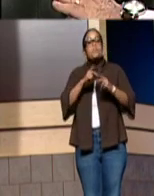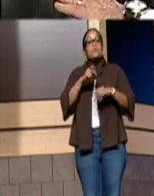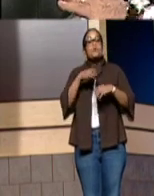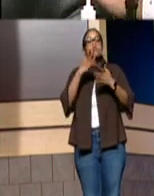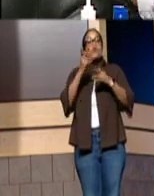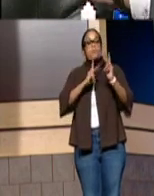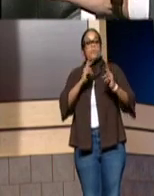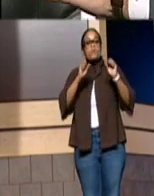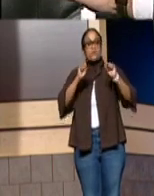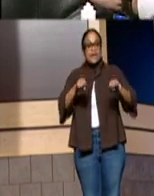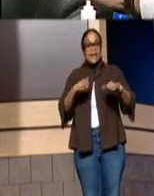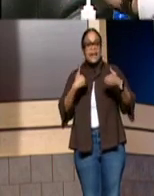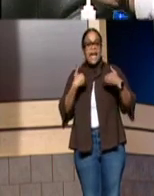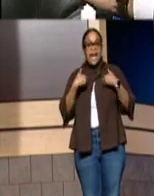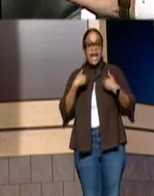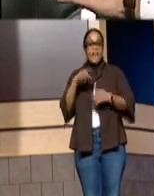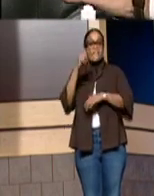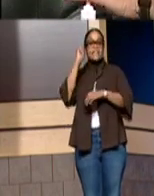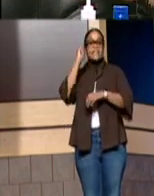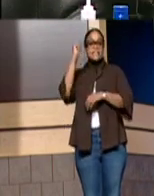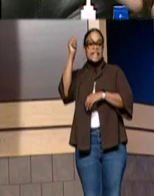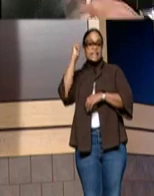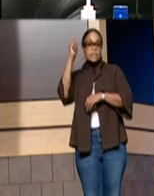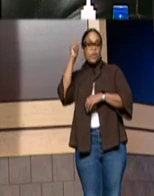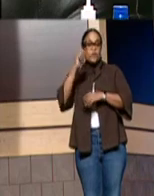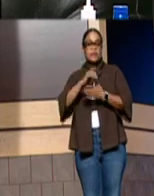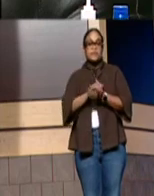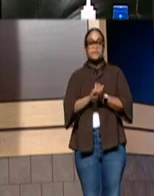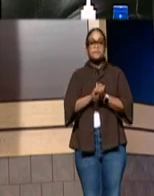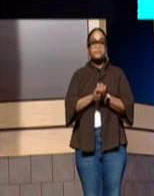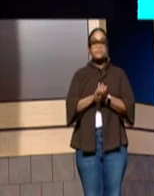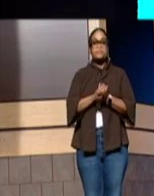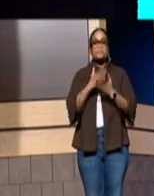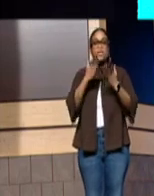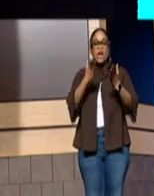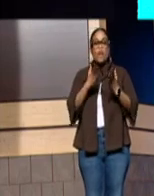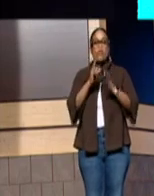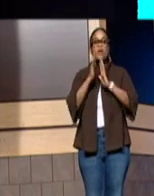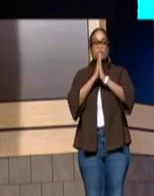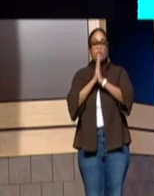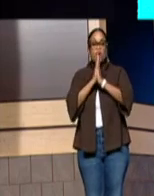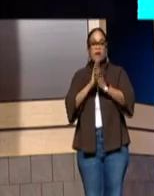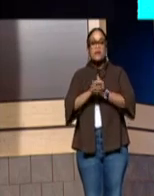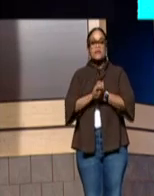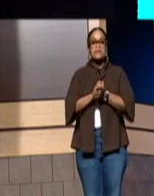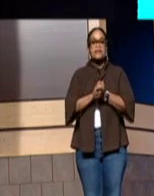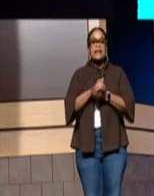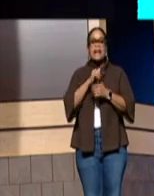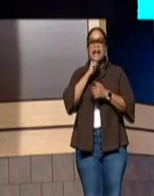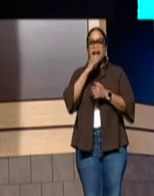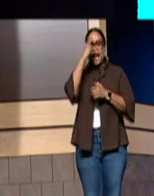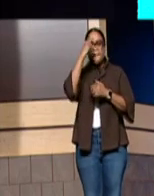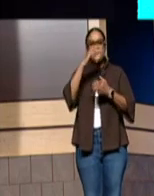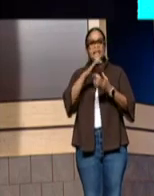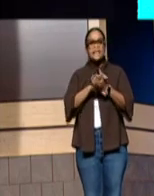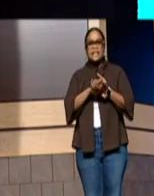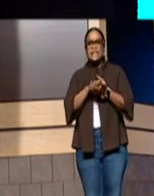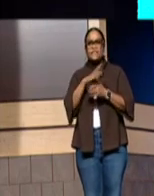a step further. You can straighten me out after service here, all of you, because you got great theology. I don't believe anybody goes to heaven